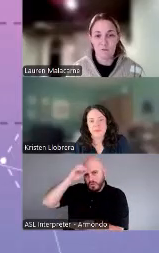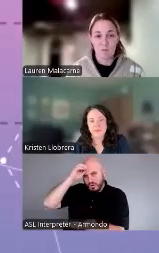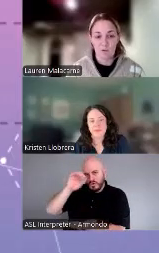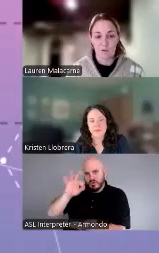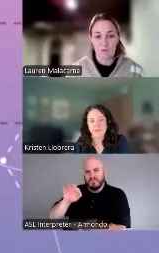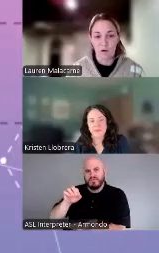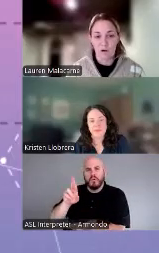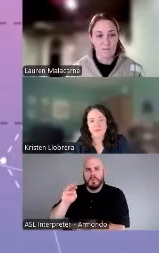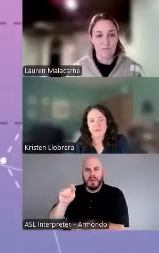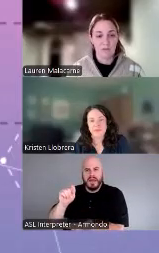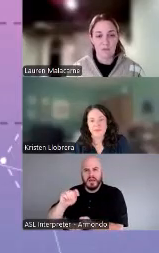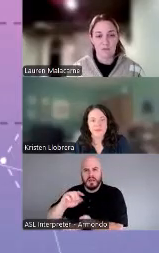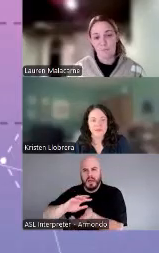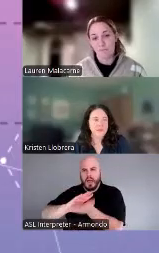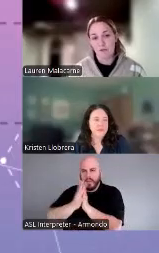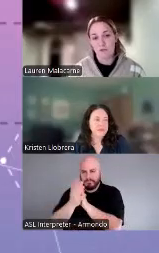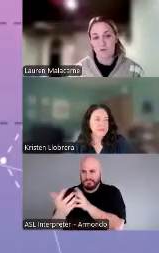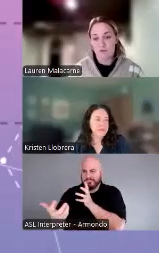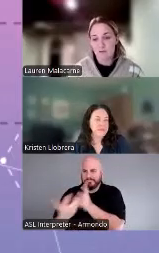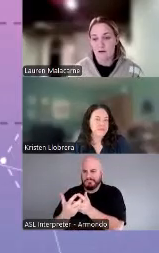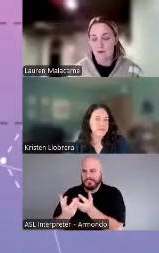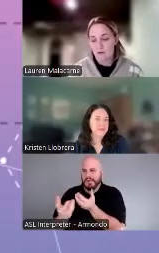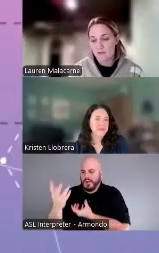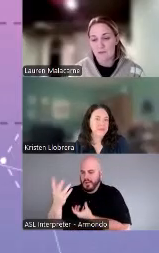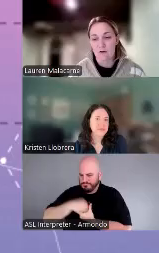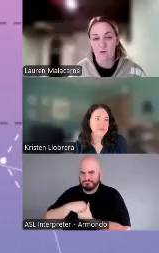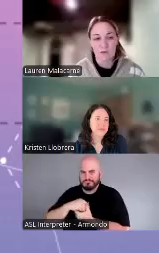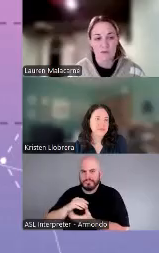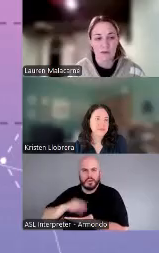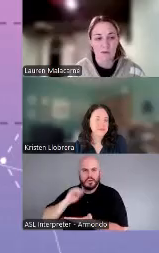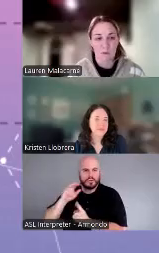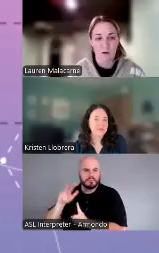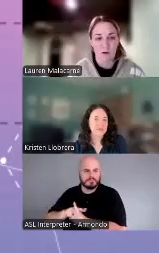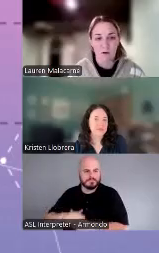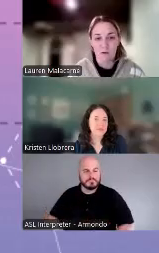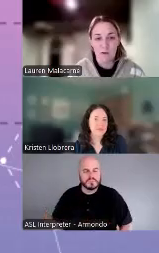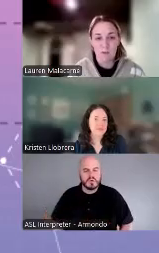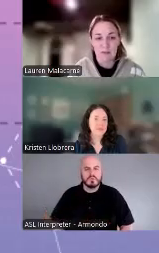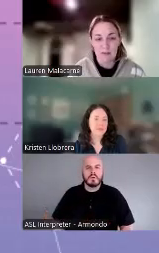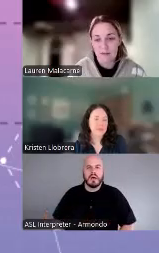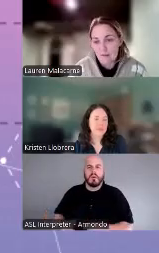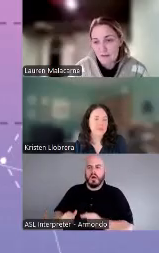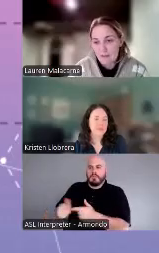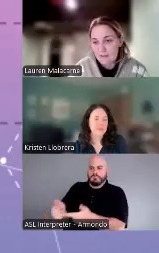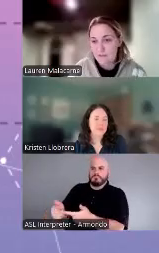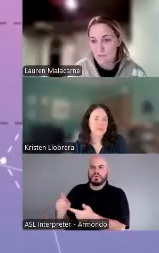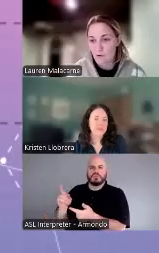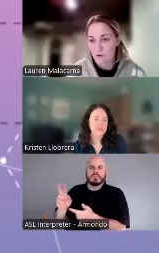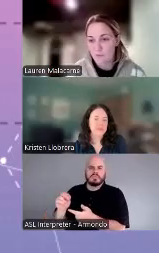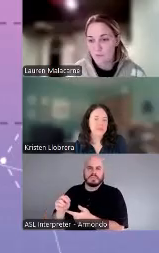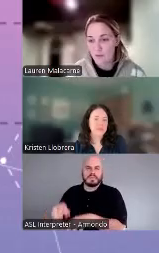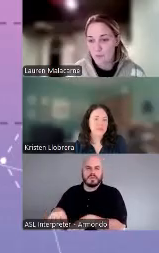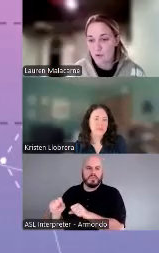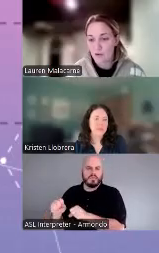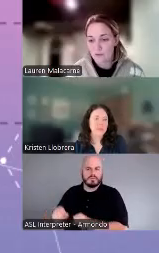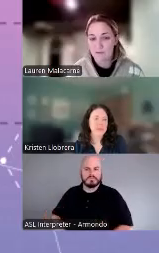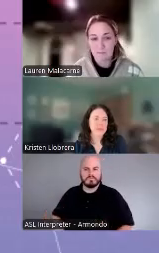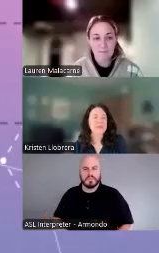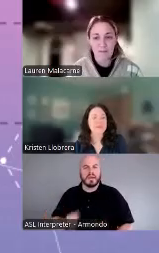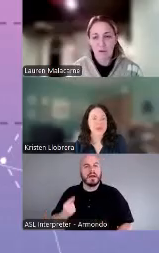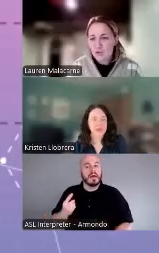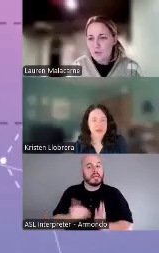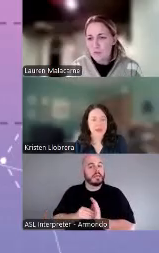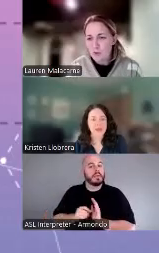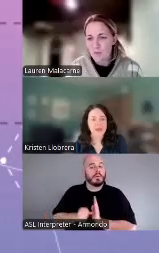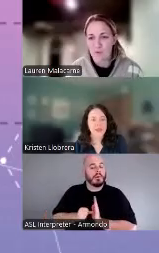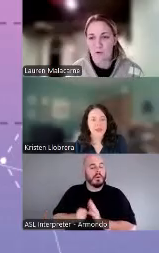big bulk of the work came from. And so this is, I'll let Kristen take over. This is kind of where we landed. And again, this is a work in progress.